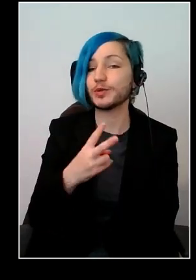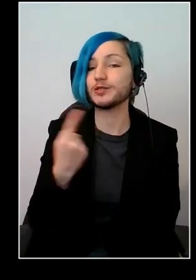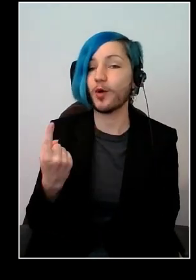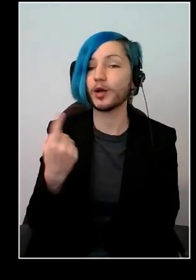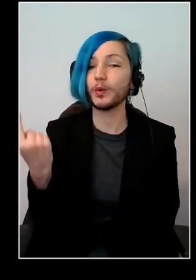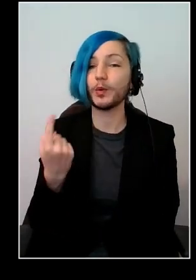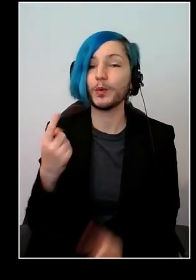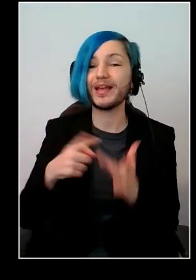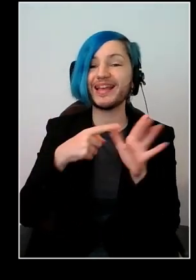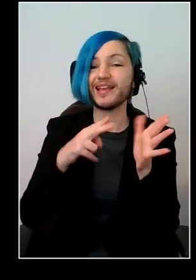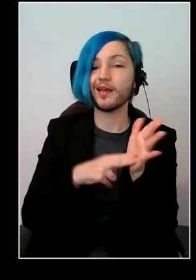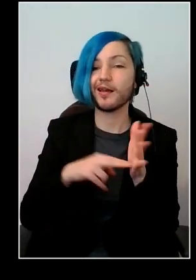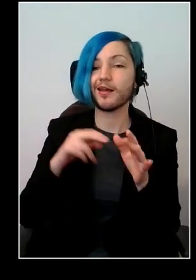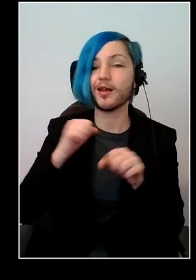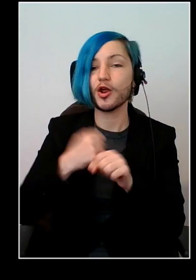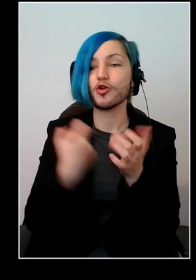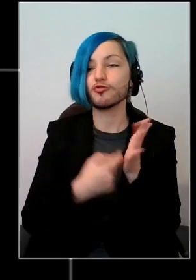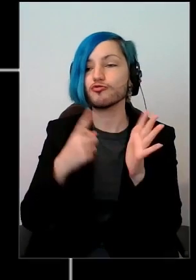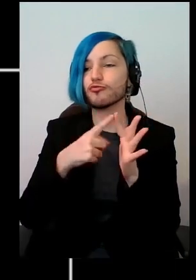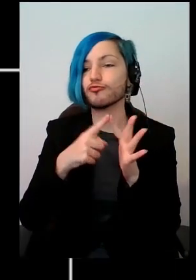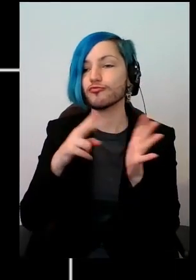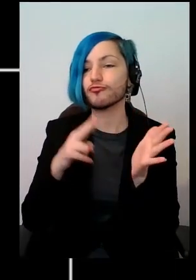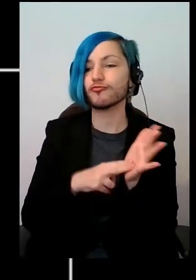Green from Nissan Motor Manufacturing.